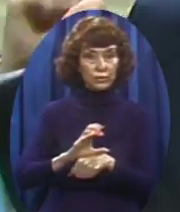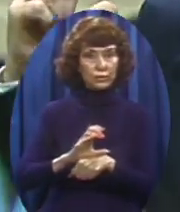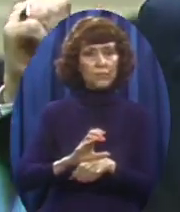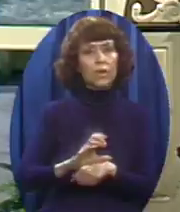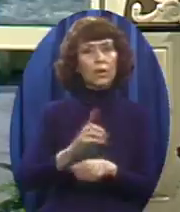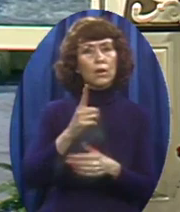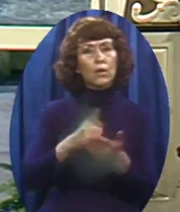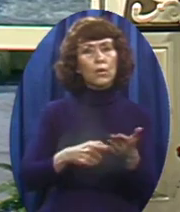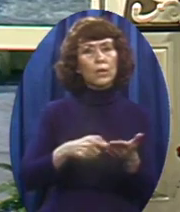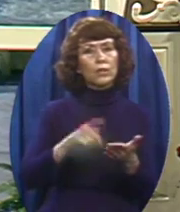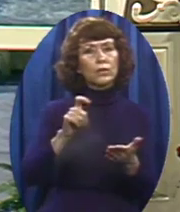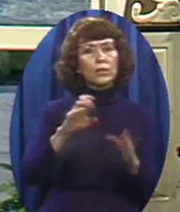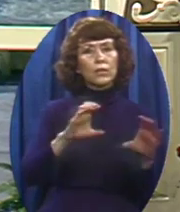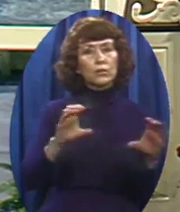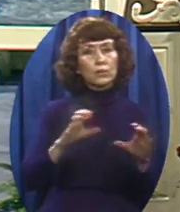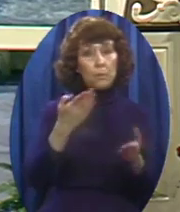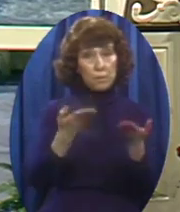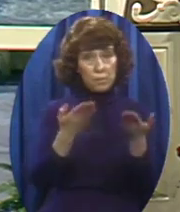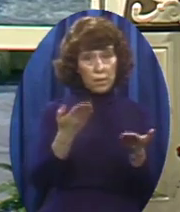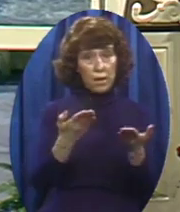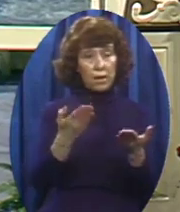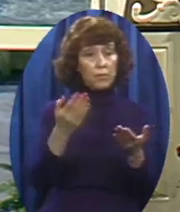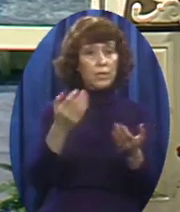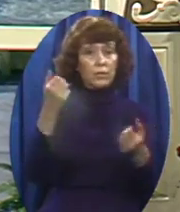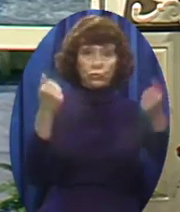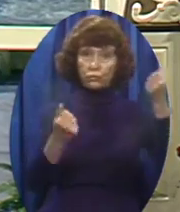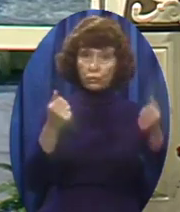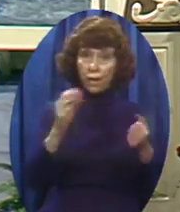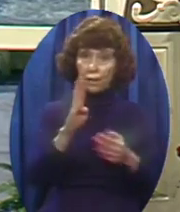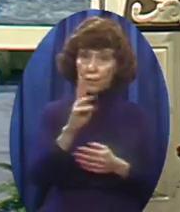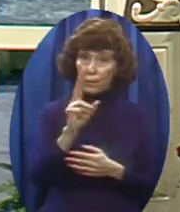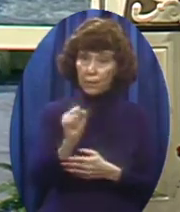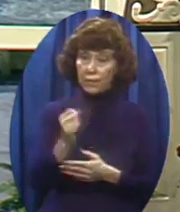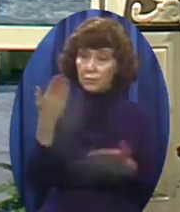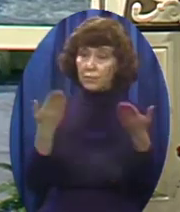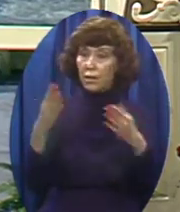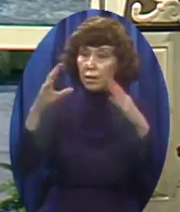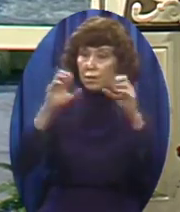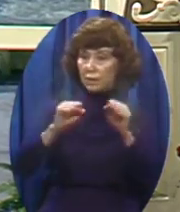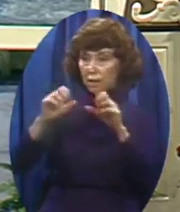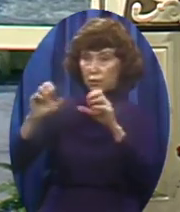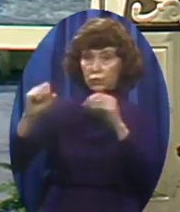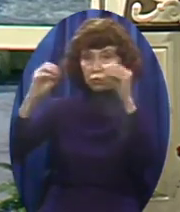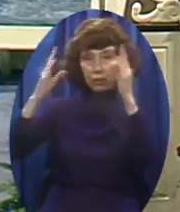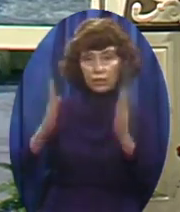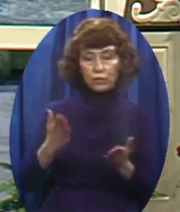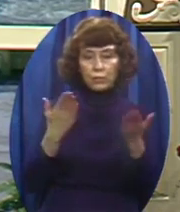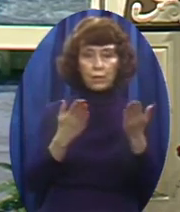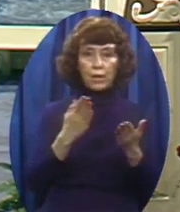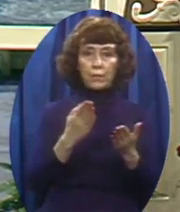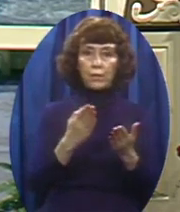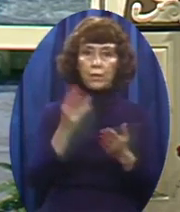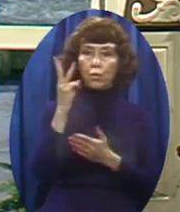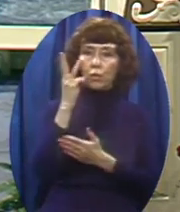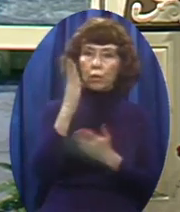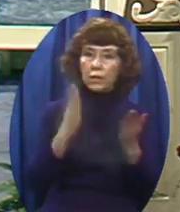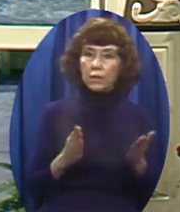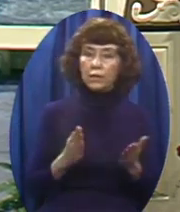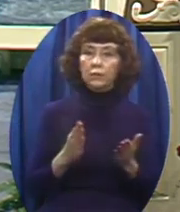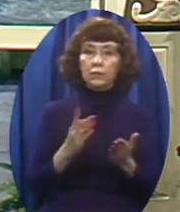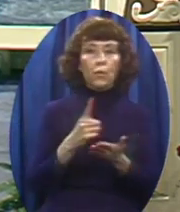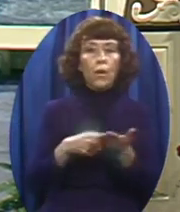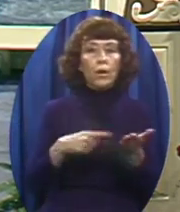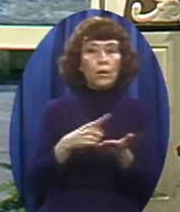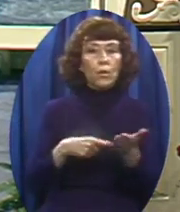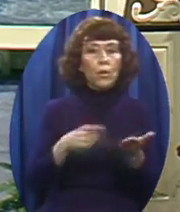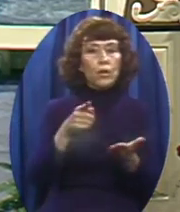teacher, choir member, bus driver, bus captain, usher, witness, prayer warrior, soul? What are you